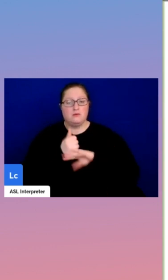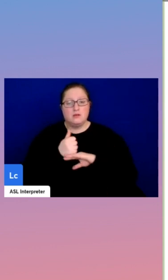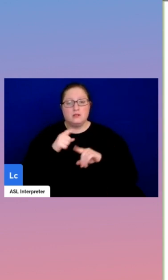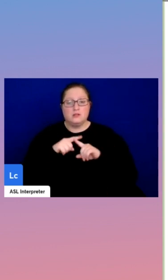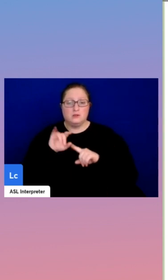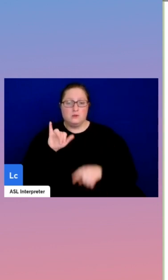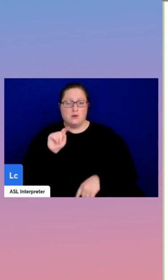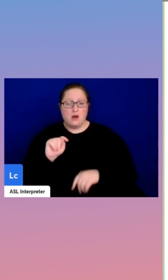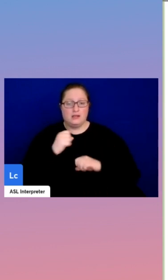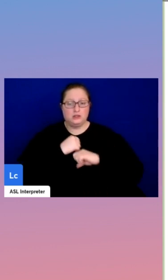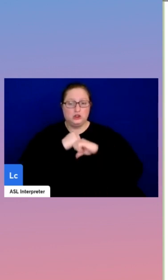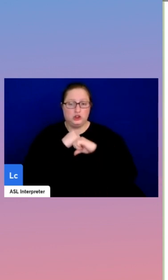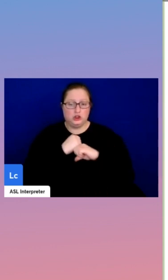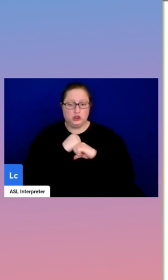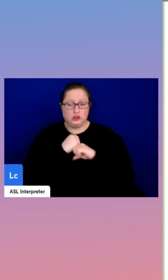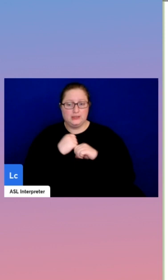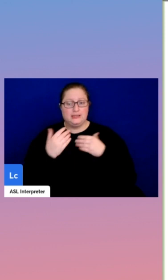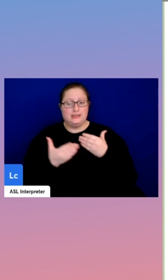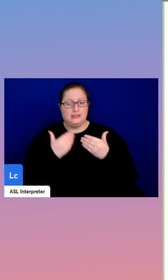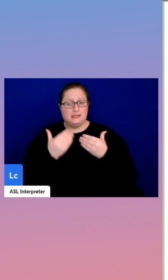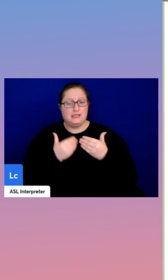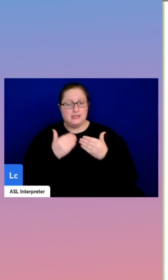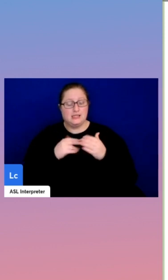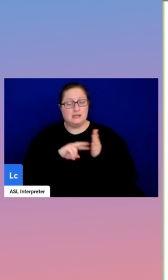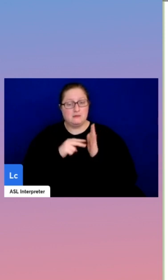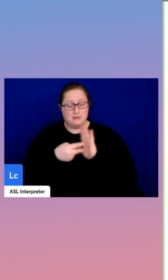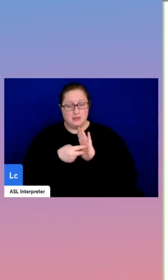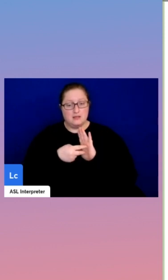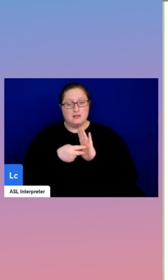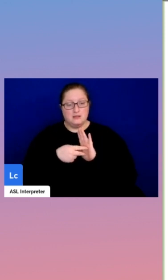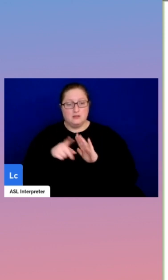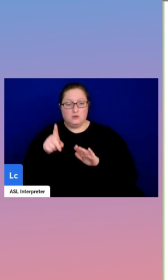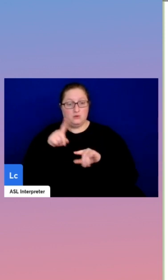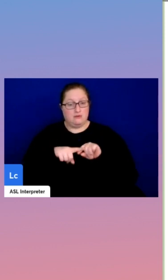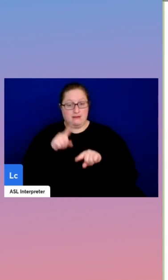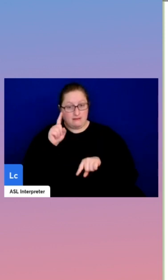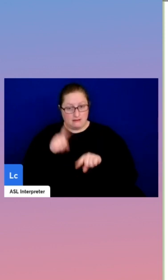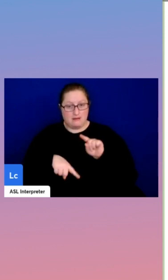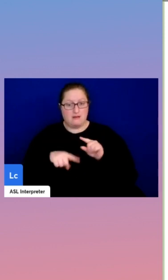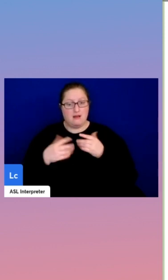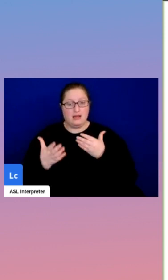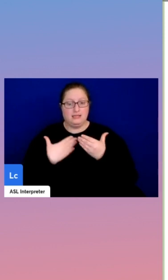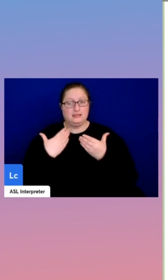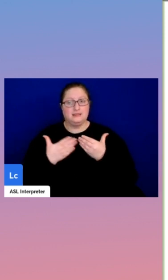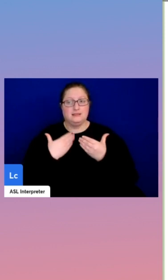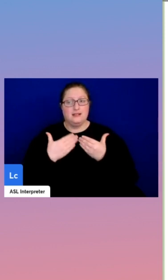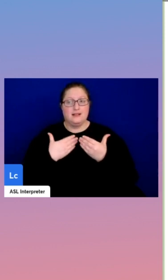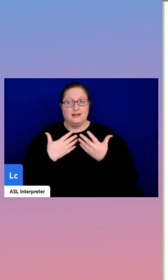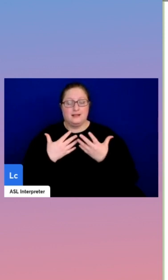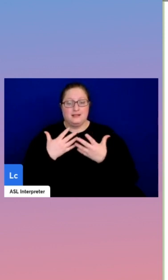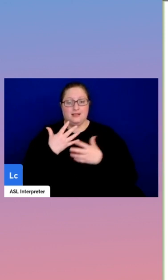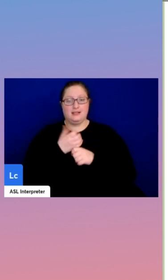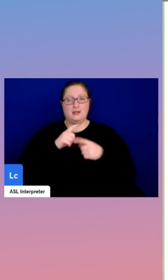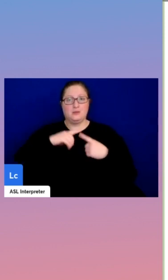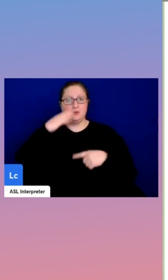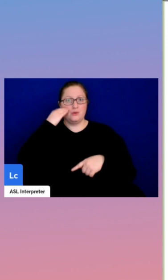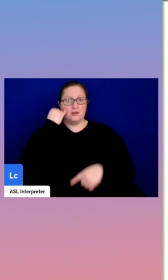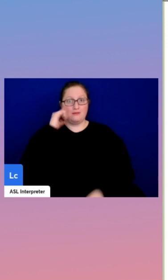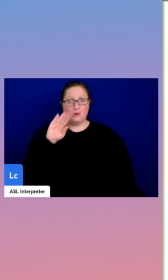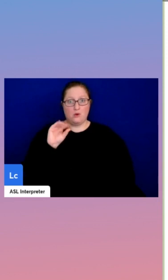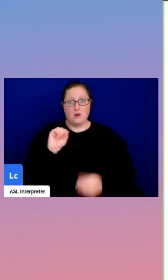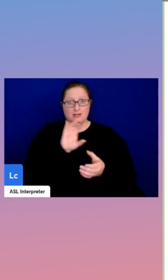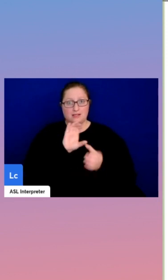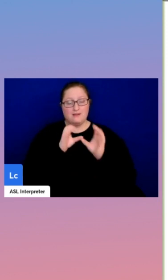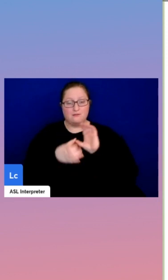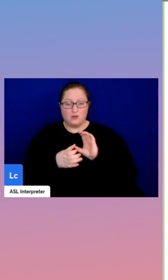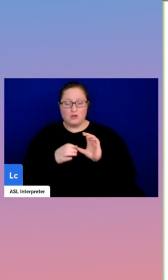posture easily, which means that you cannot easily get to know if your OS configuration is vulnerable